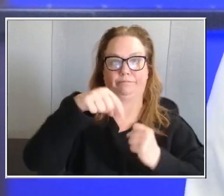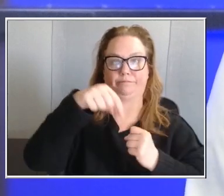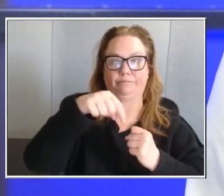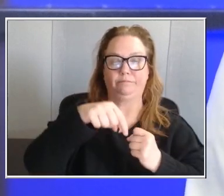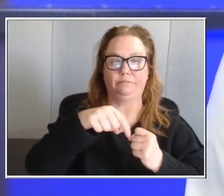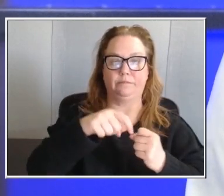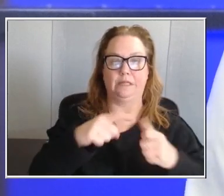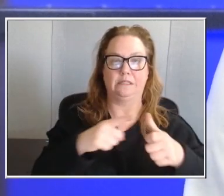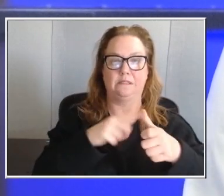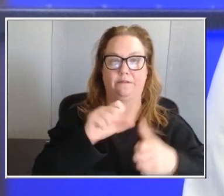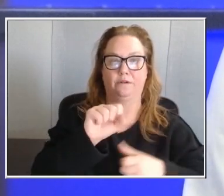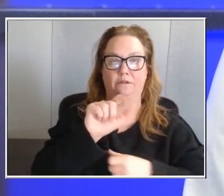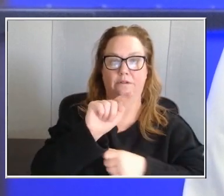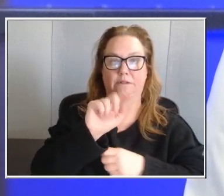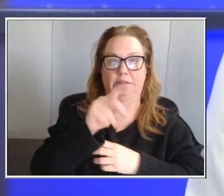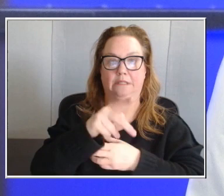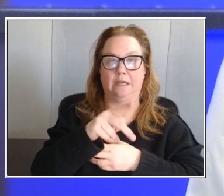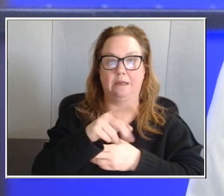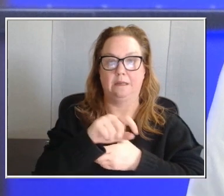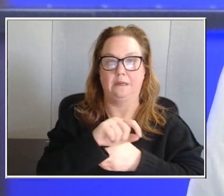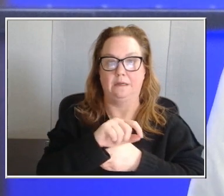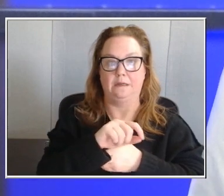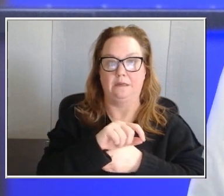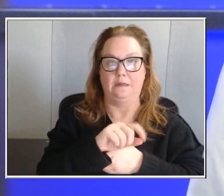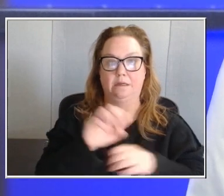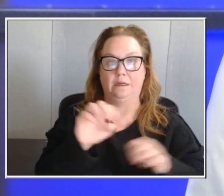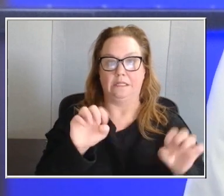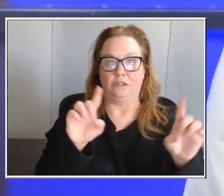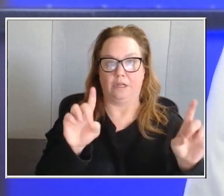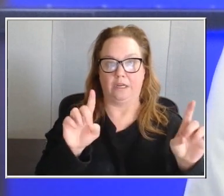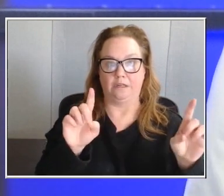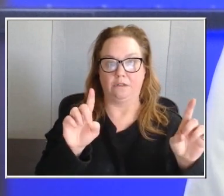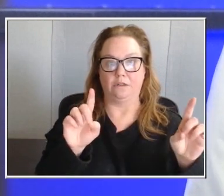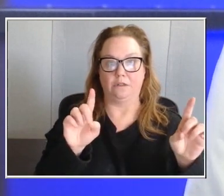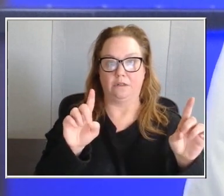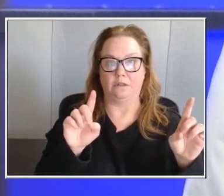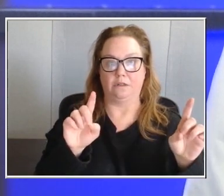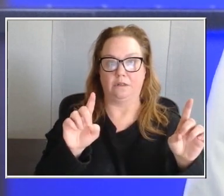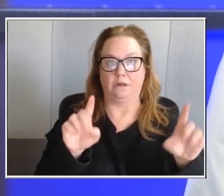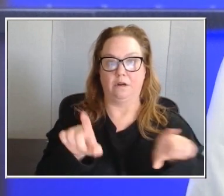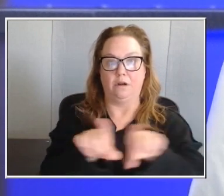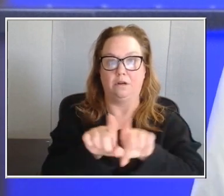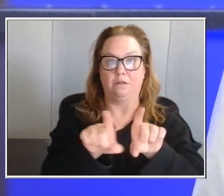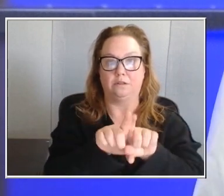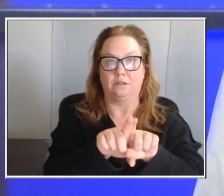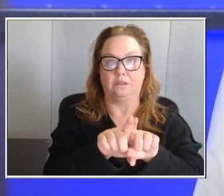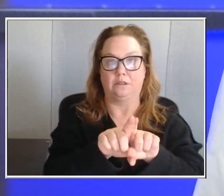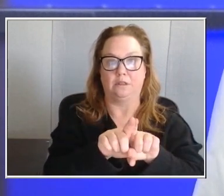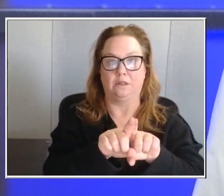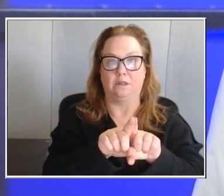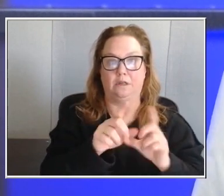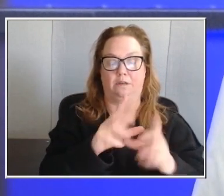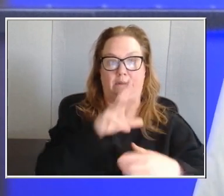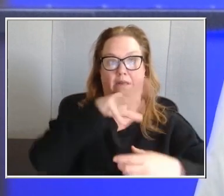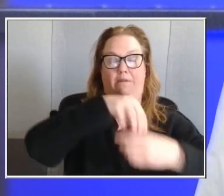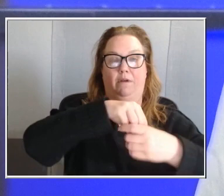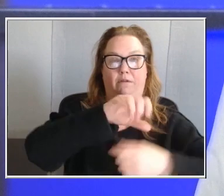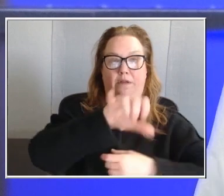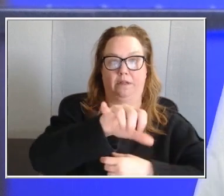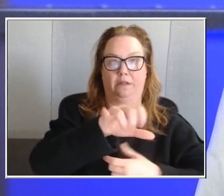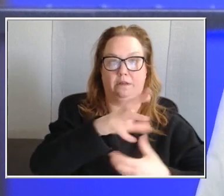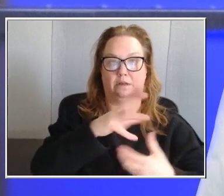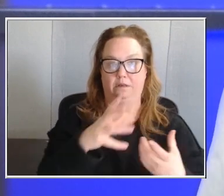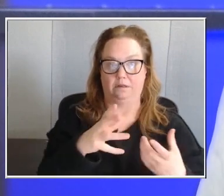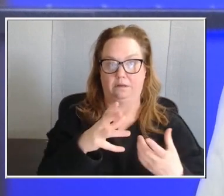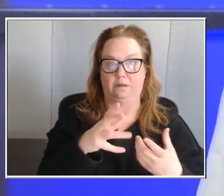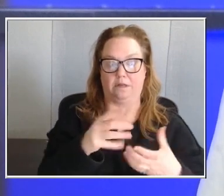first step. I think it's also going to be education, number one. It's also going to be having a seat at the table and being involved in